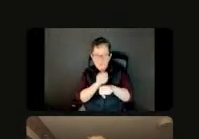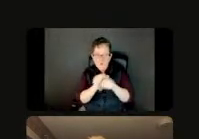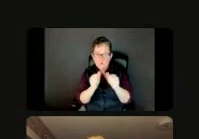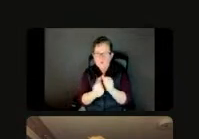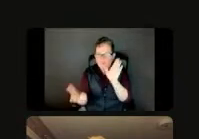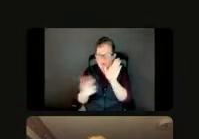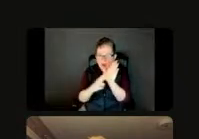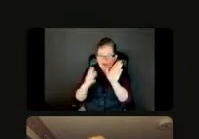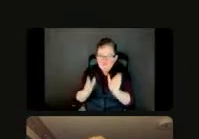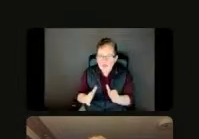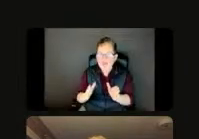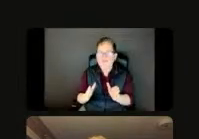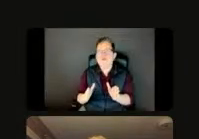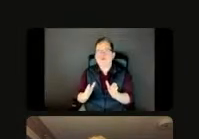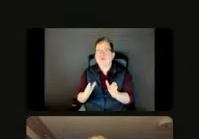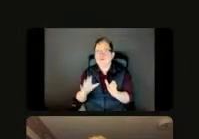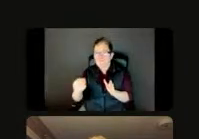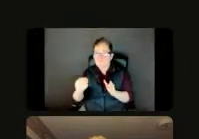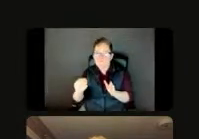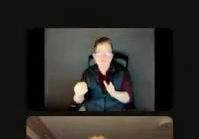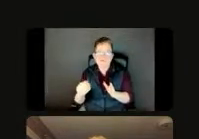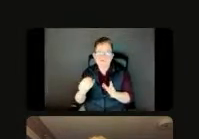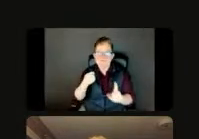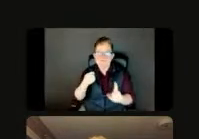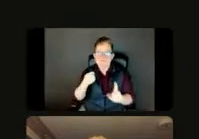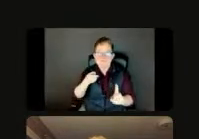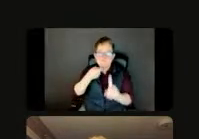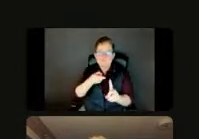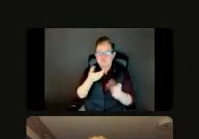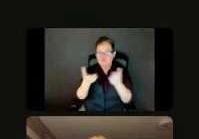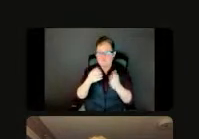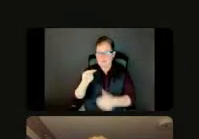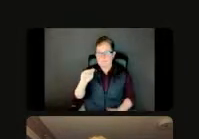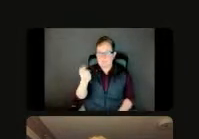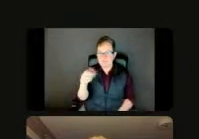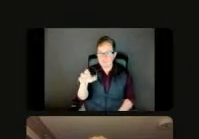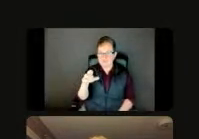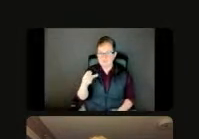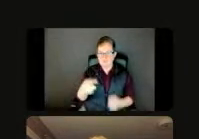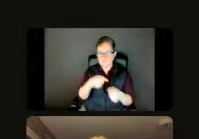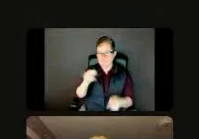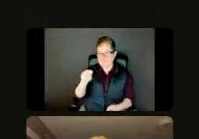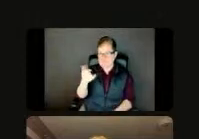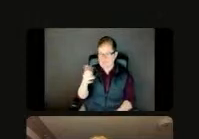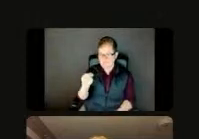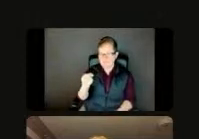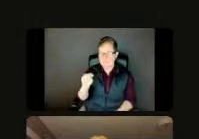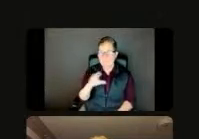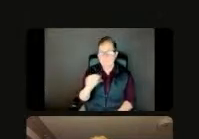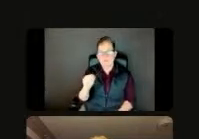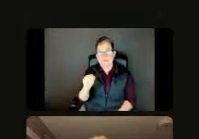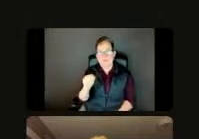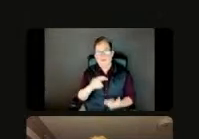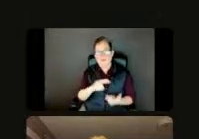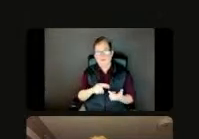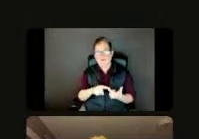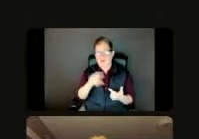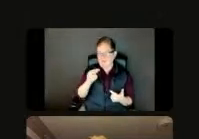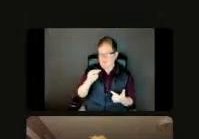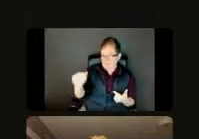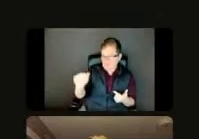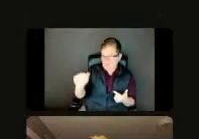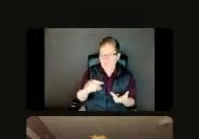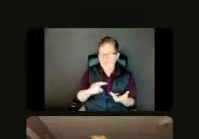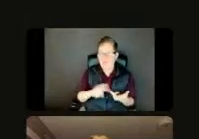contractors, namely a service master of Salem, and then they use a subcontractor,